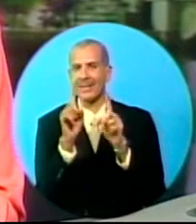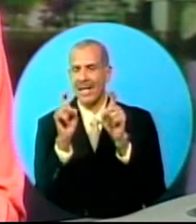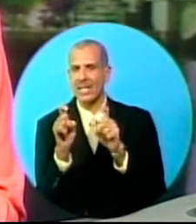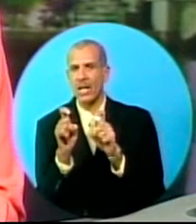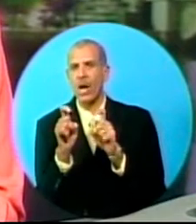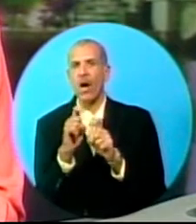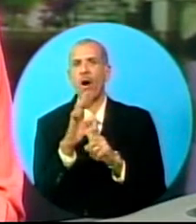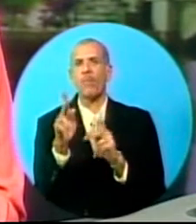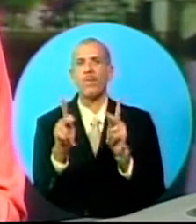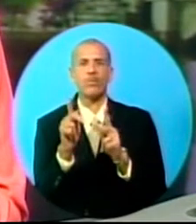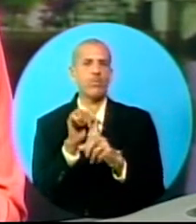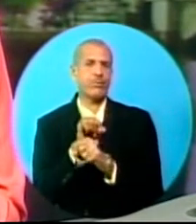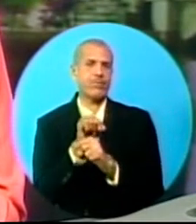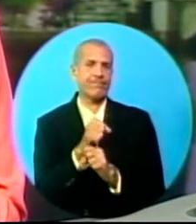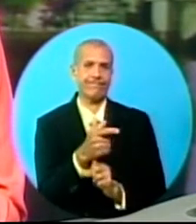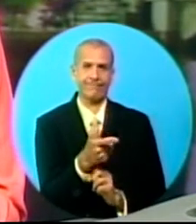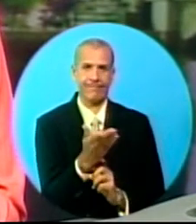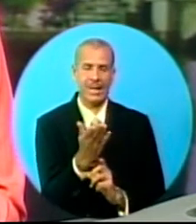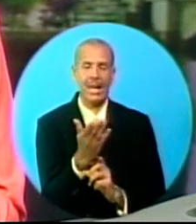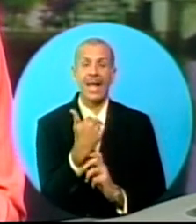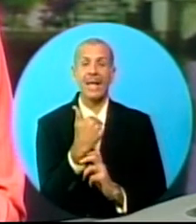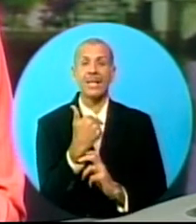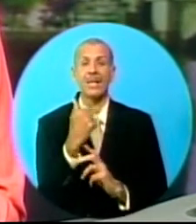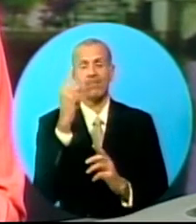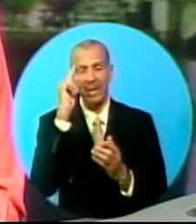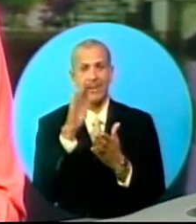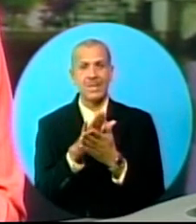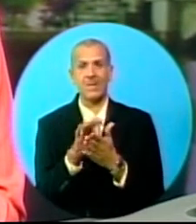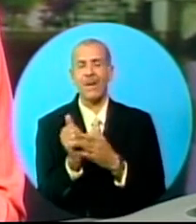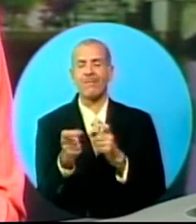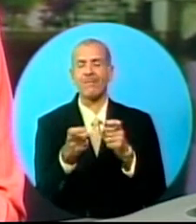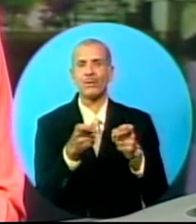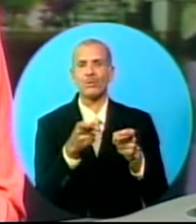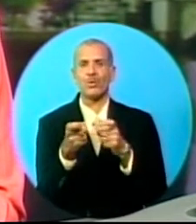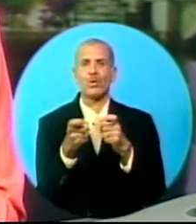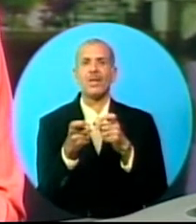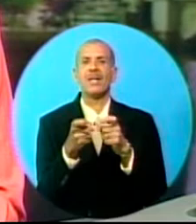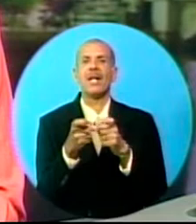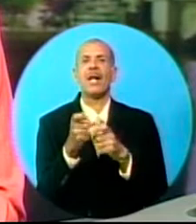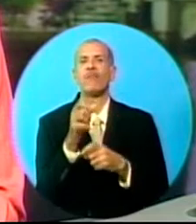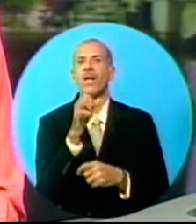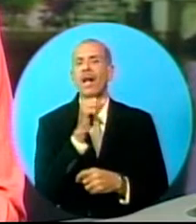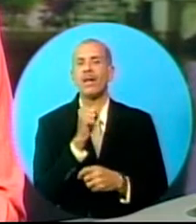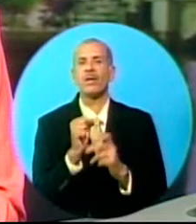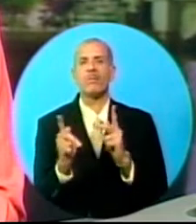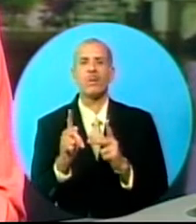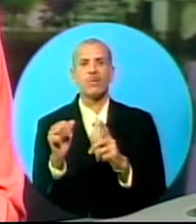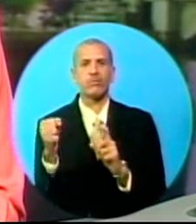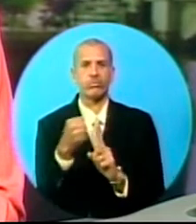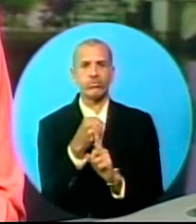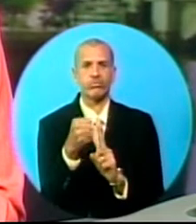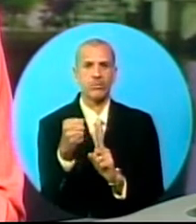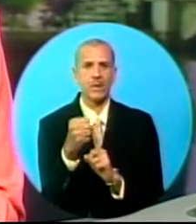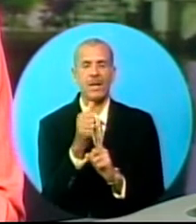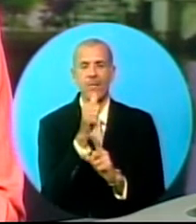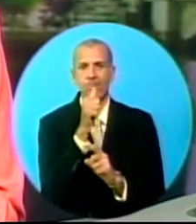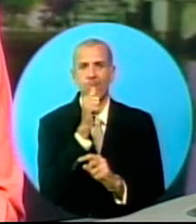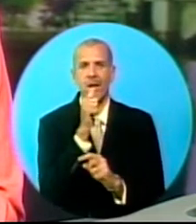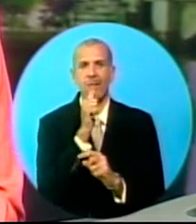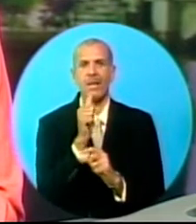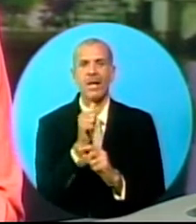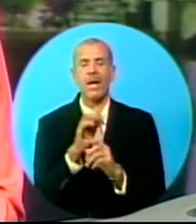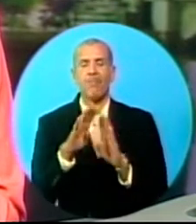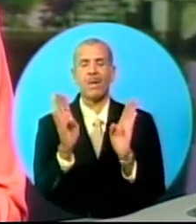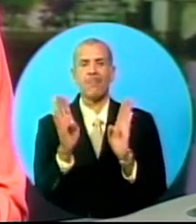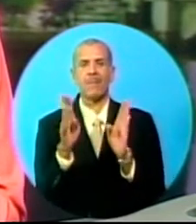at these institutions. Senator Durant believes this will help deal with the current cases of elder abuse at private and public care